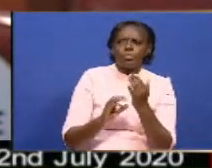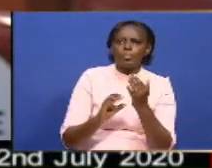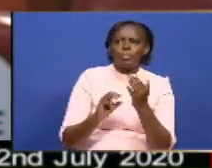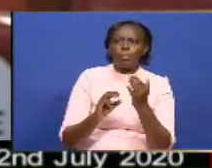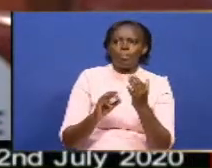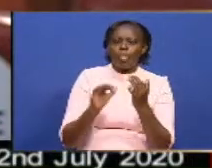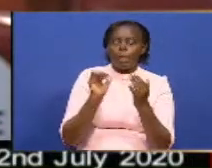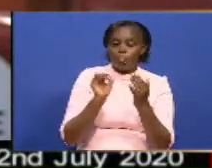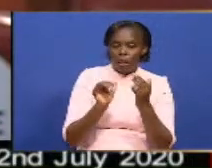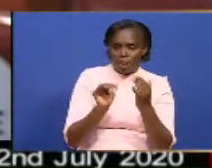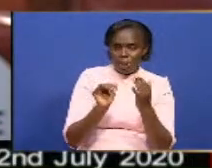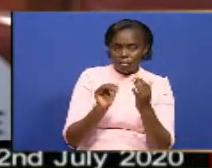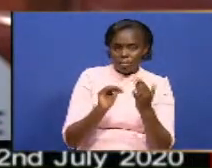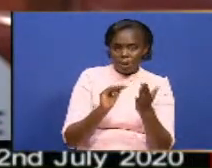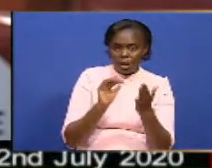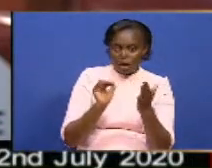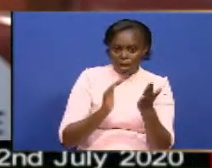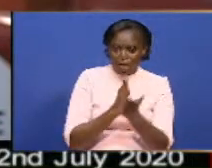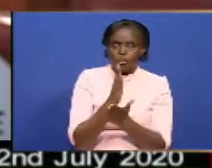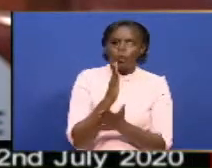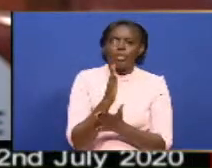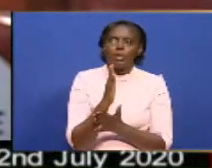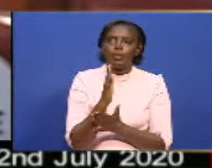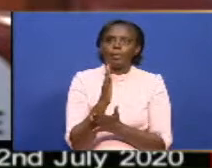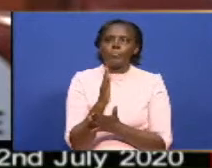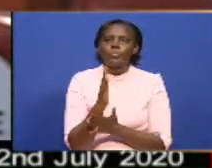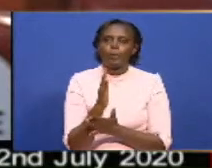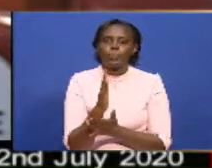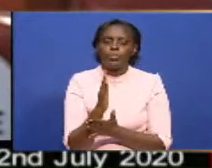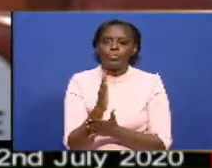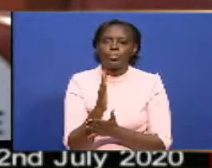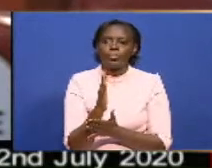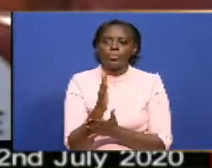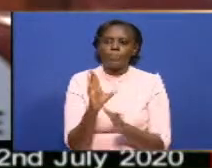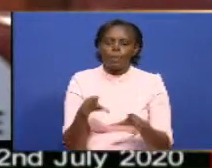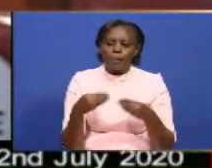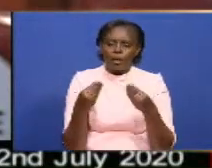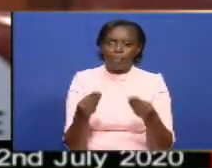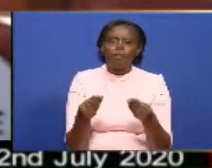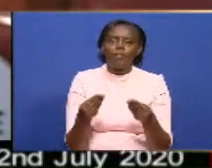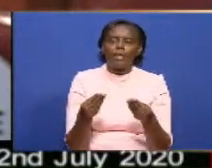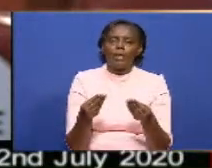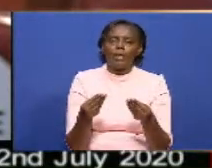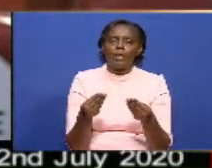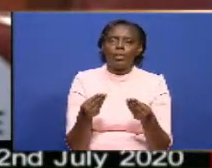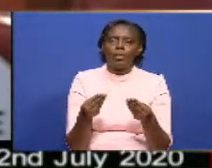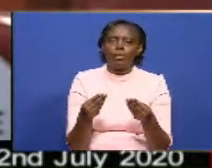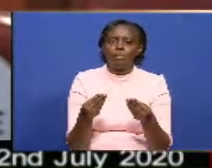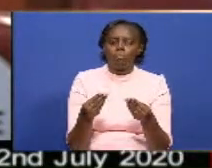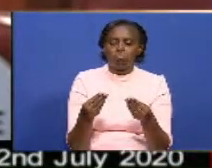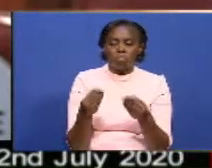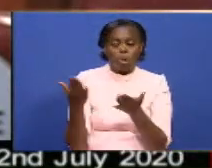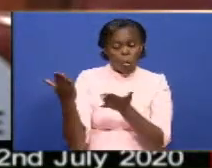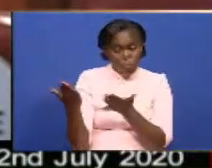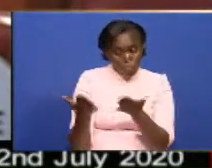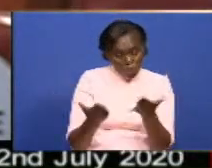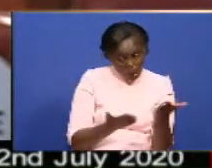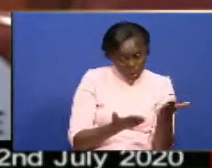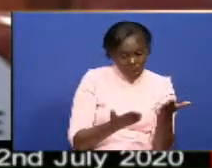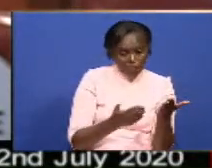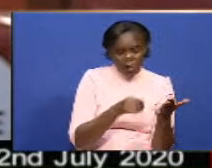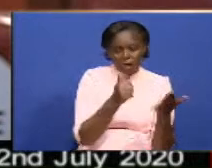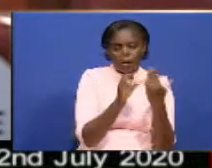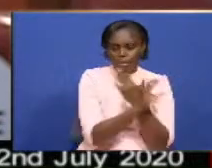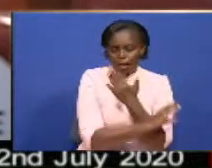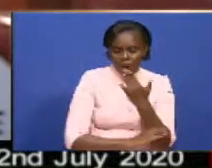be that you have actually been given asylum in another country.